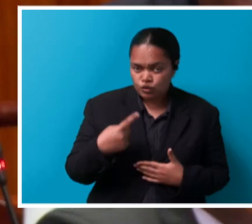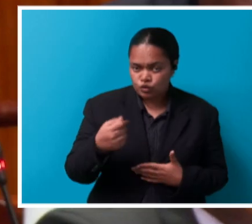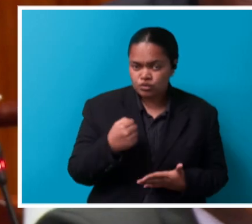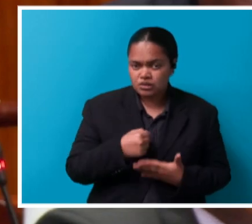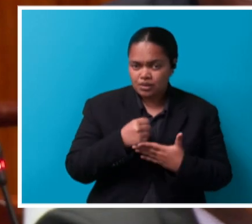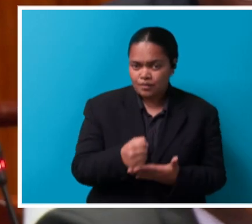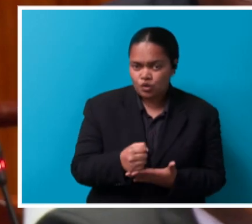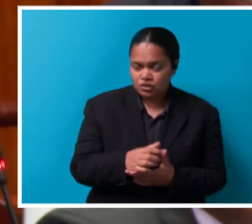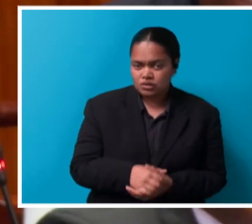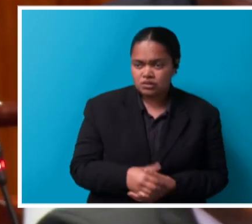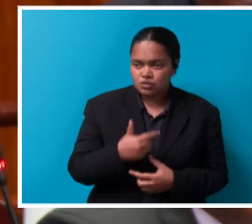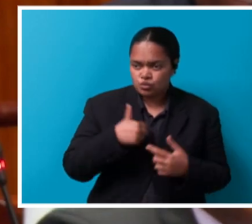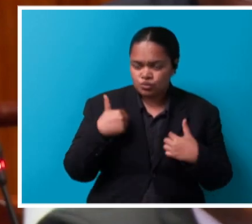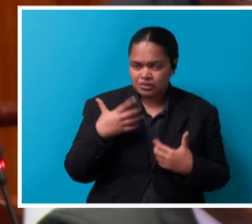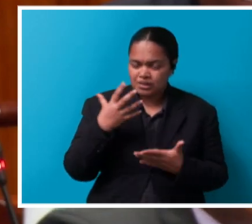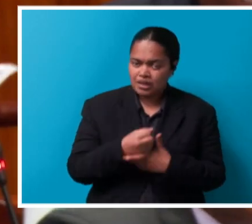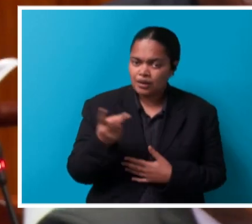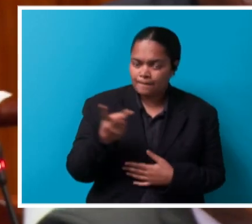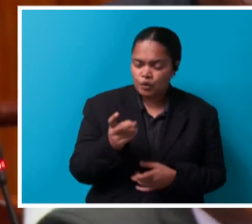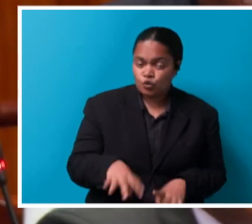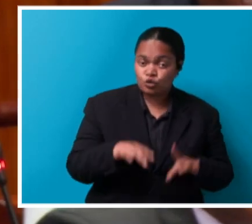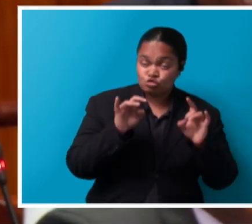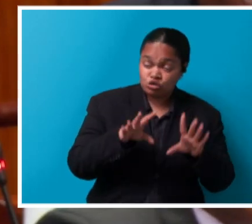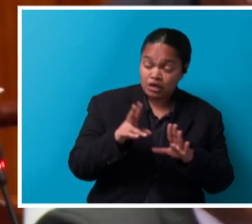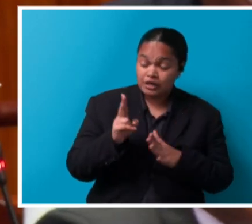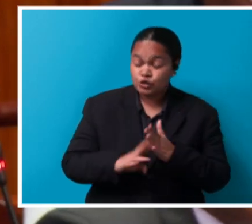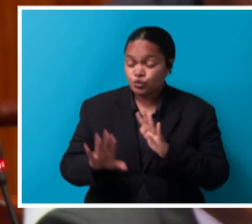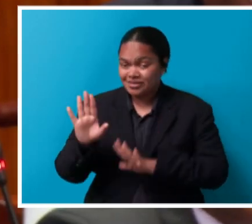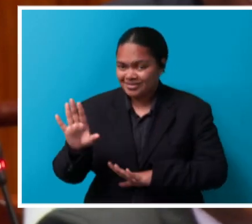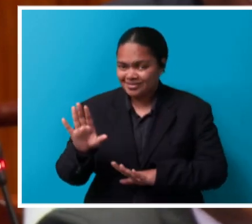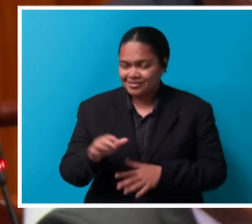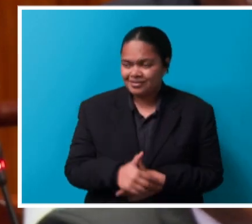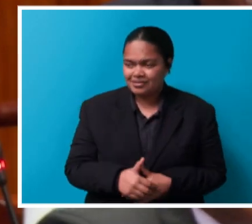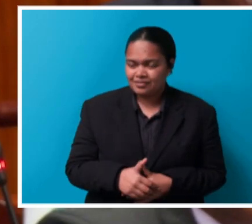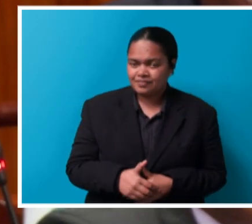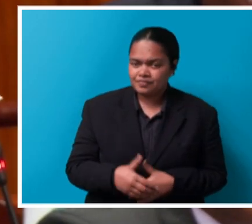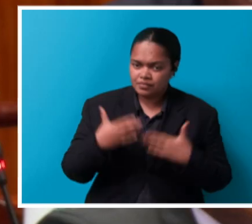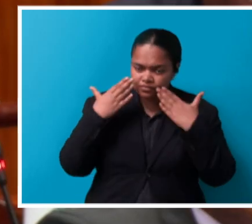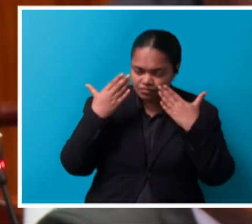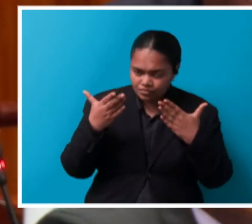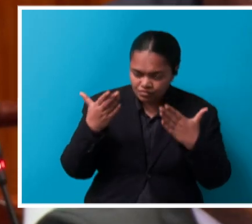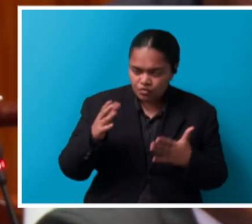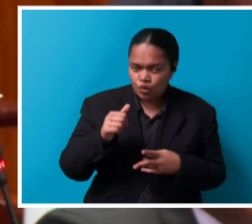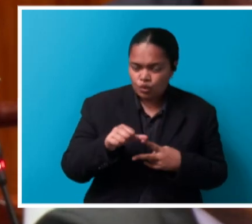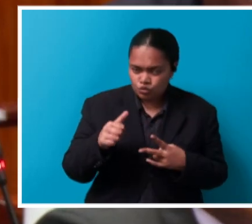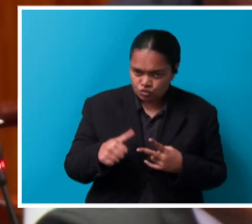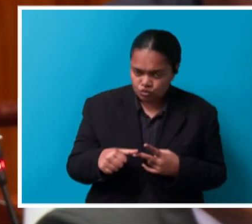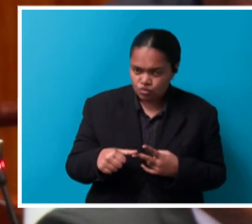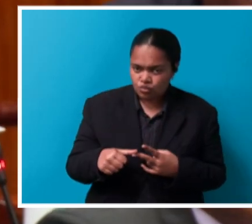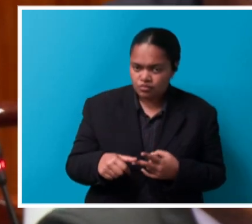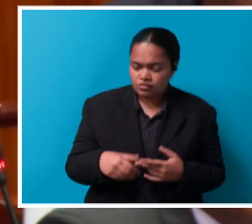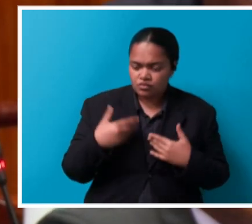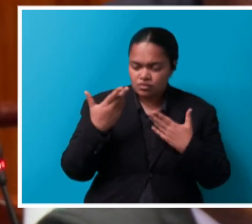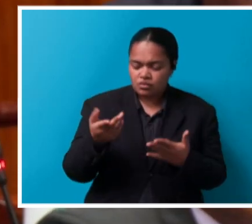that we get from both the Australian and New Zealand counterparts. Appreciation is also conveyed to the Honourable